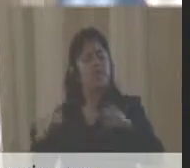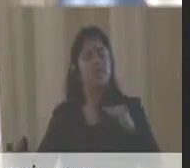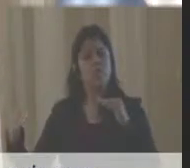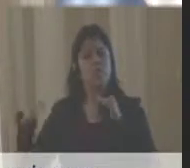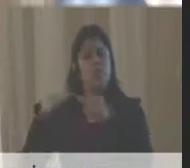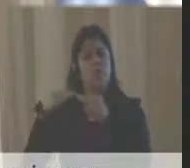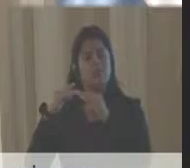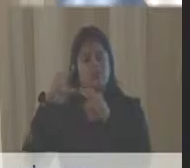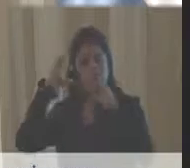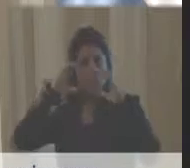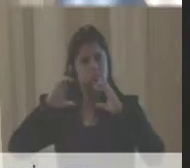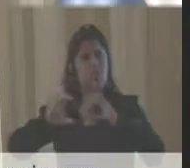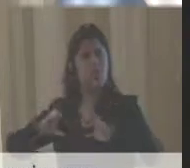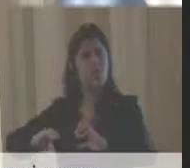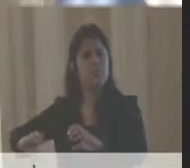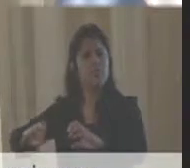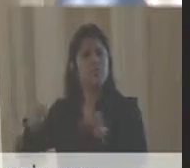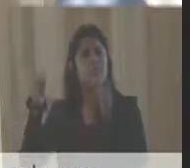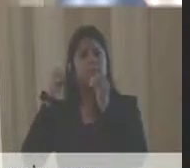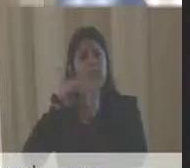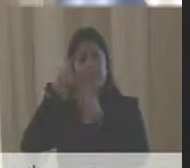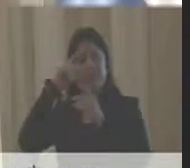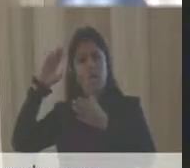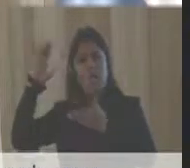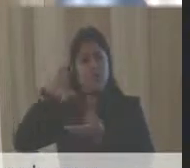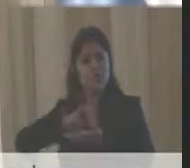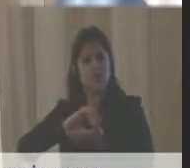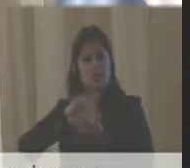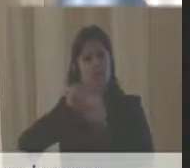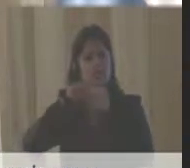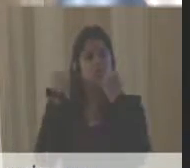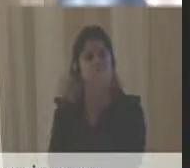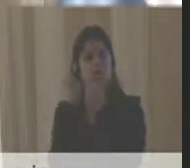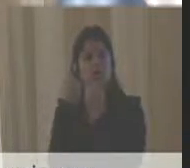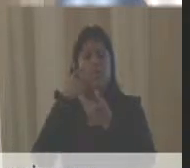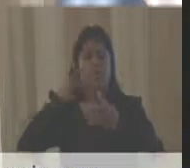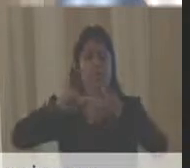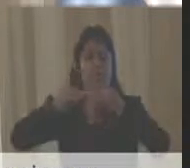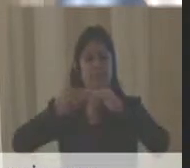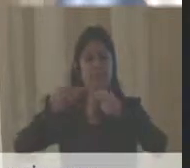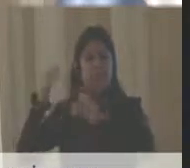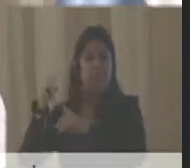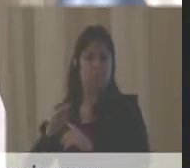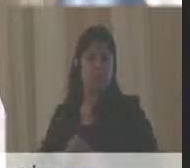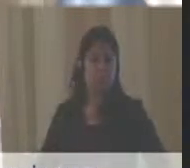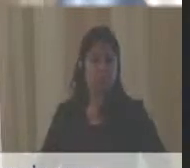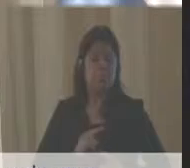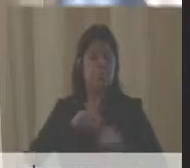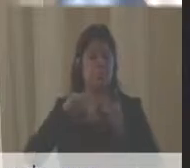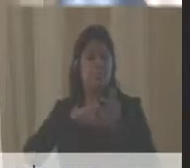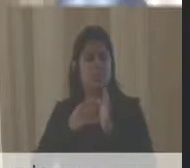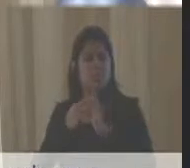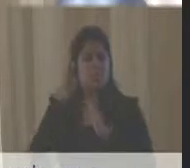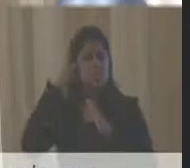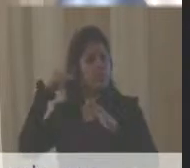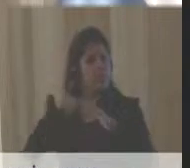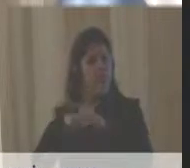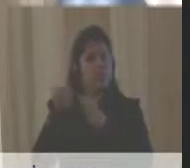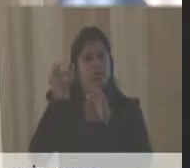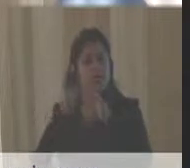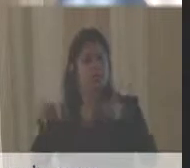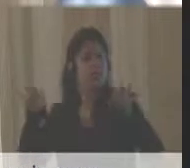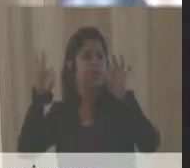element, and while at the same time looking to capitalize for the social